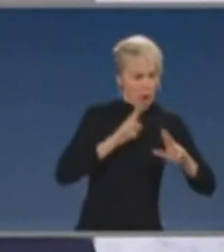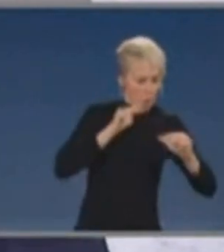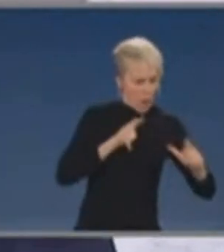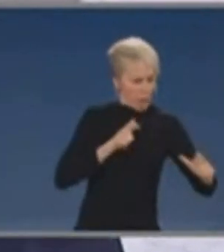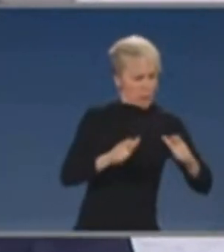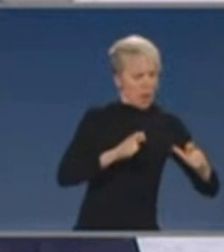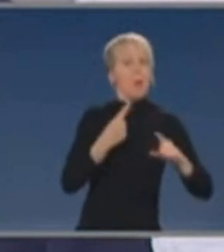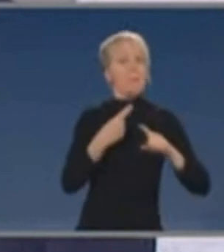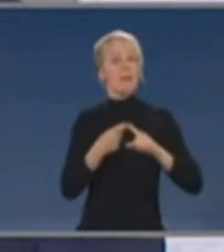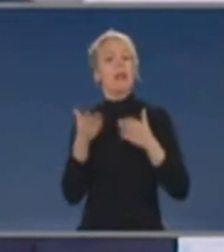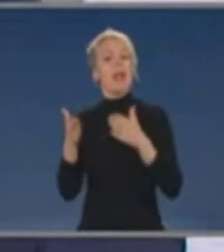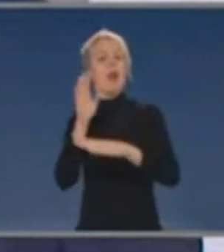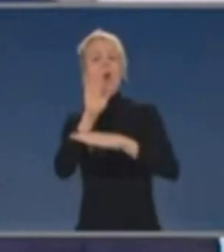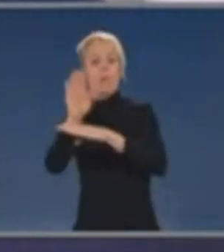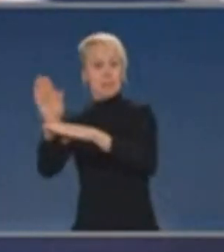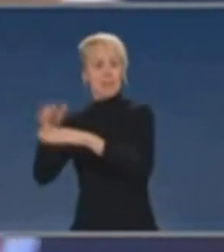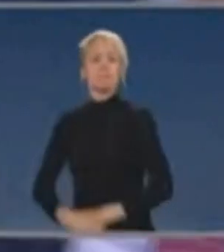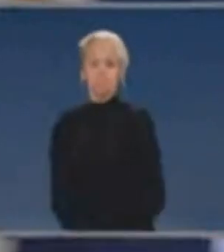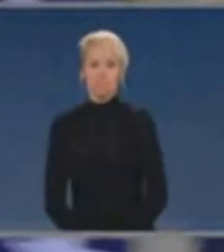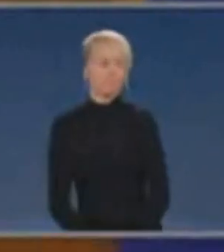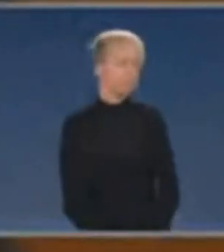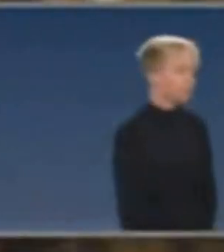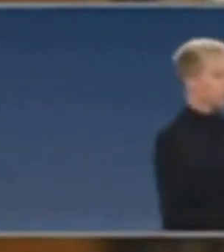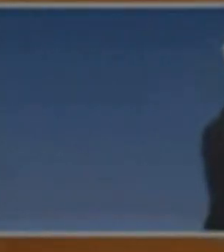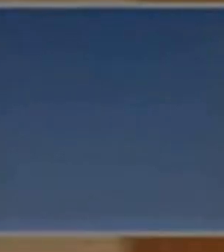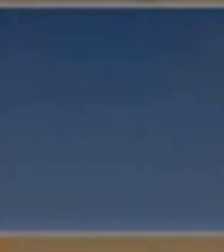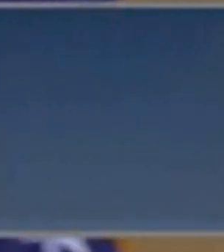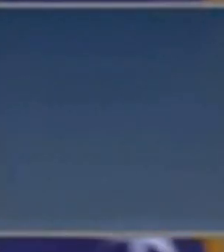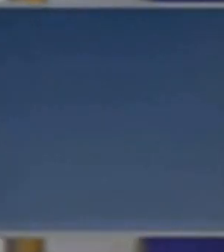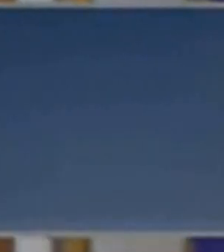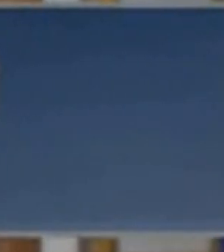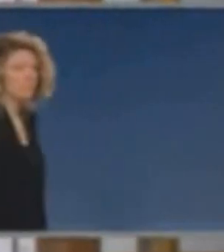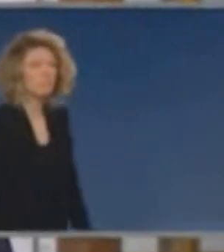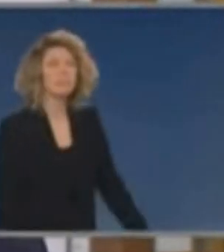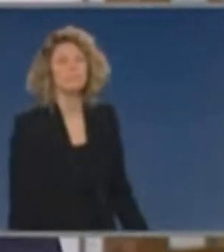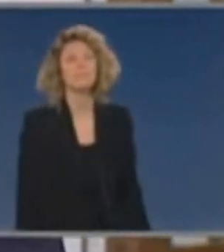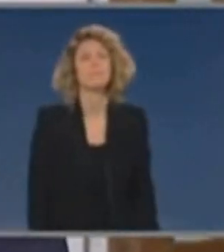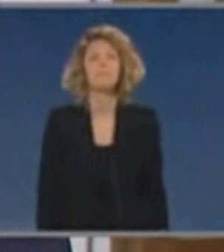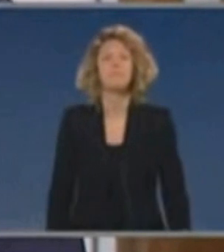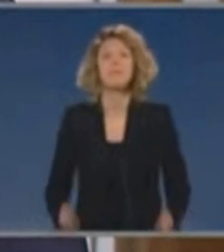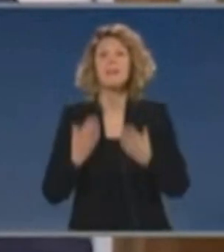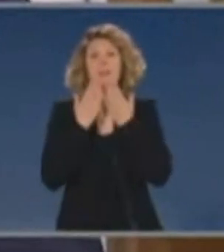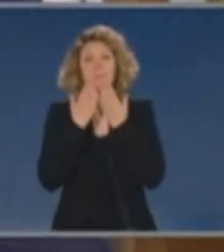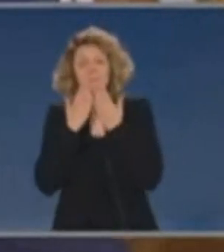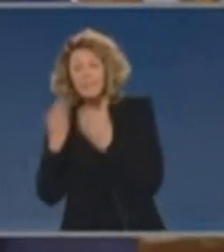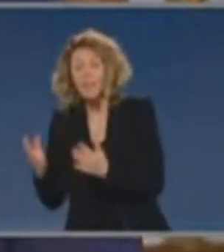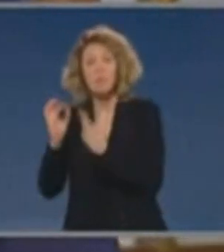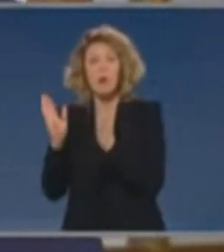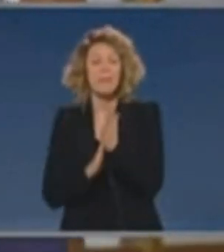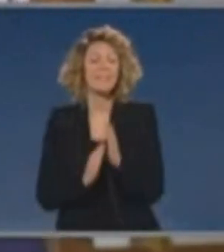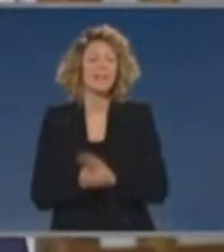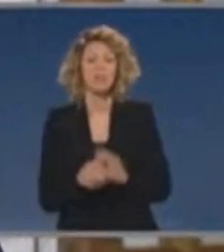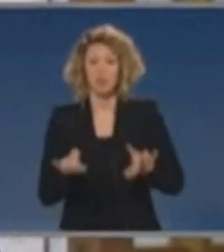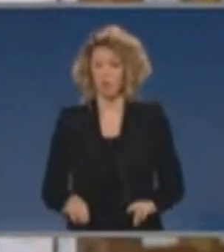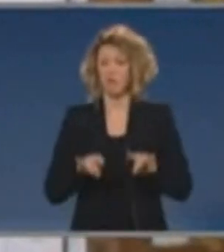that, I'll pass on to the Treasurer, who can announce the specifics of the reforms. Well, thank you, Prime Minister. Foreign investment has and